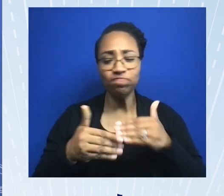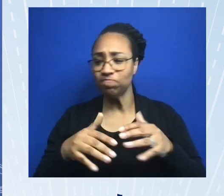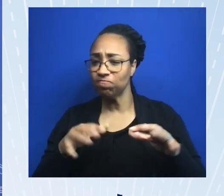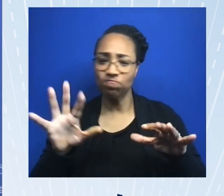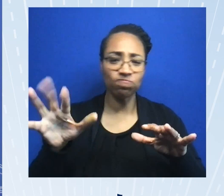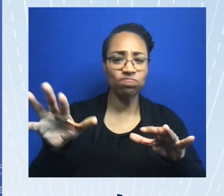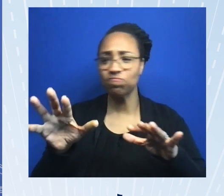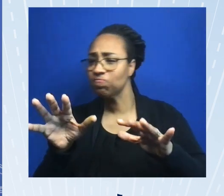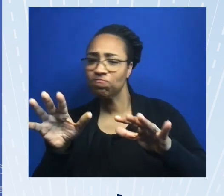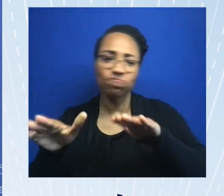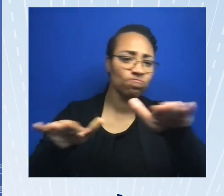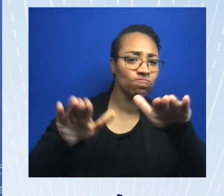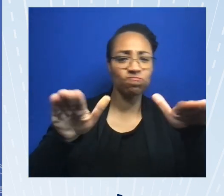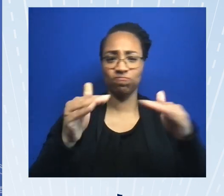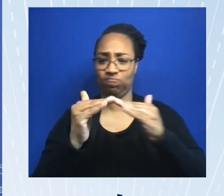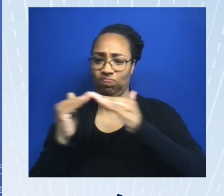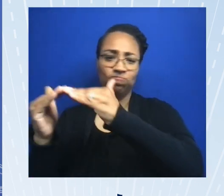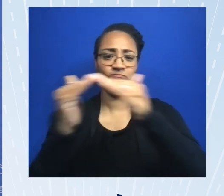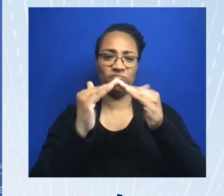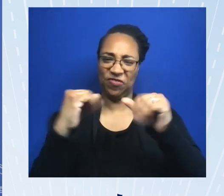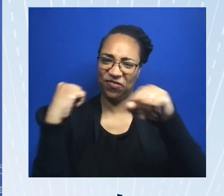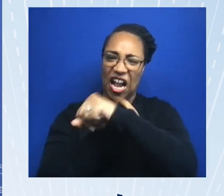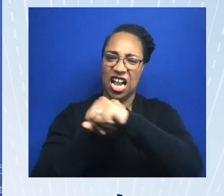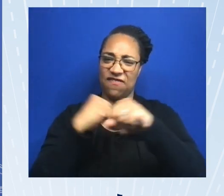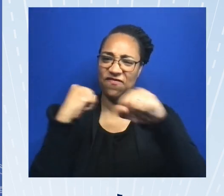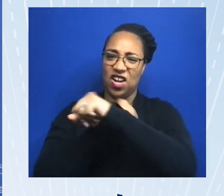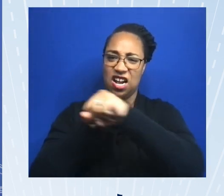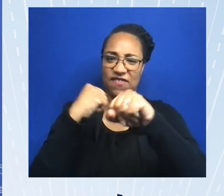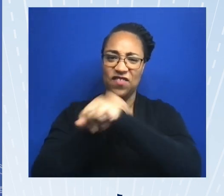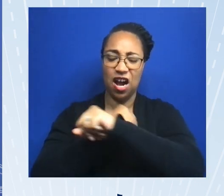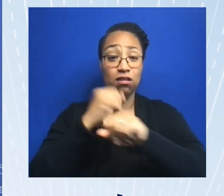beyond. He believed in Martin Luther King's